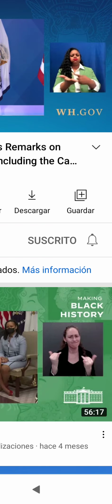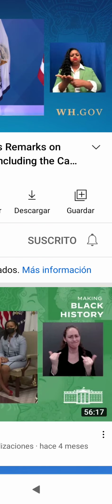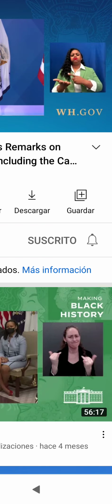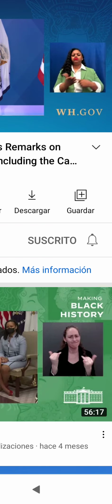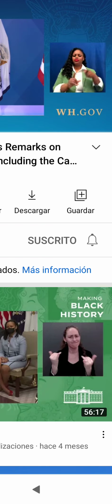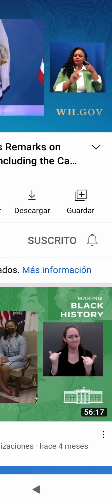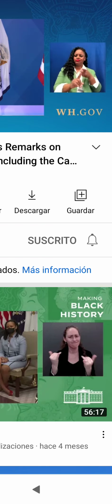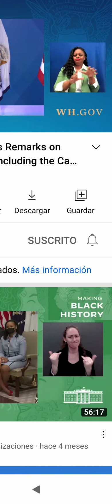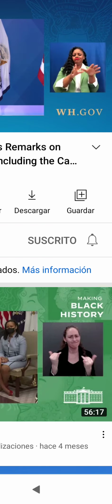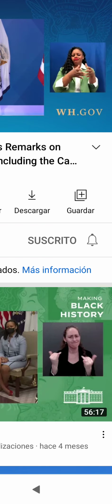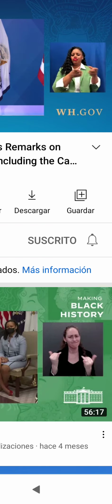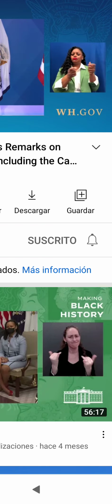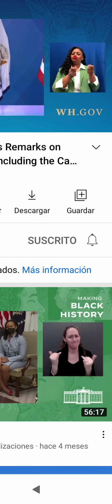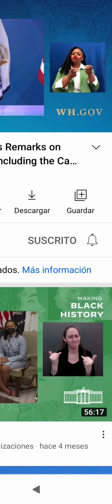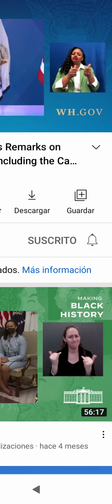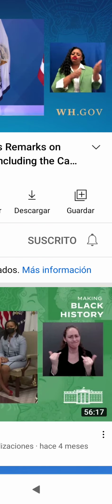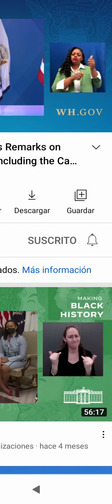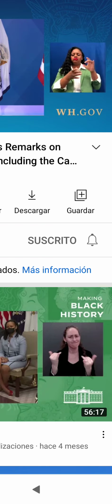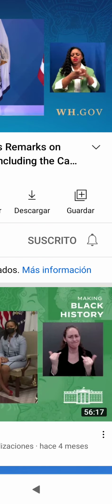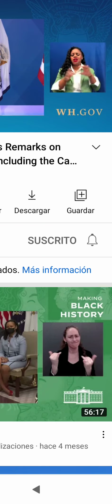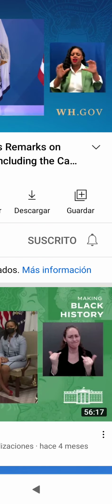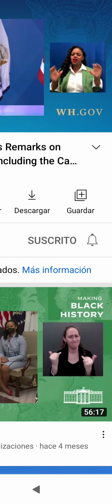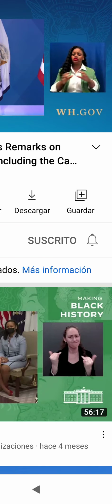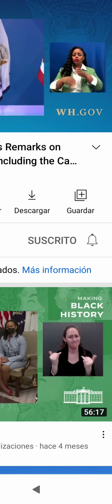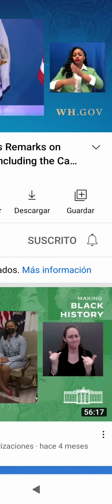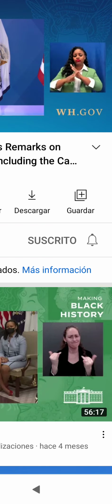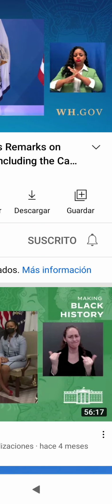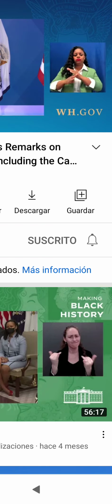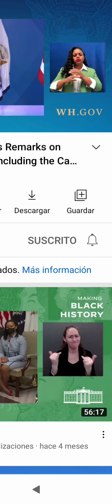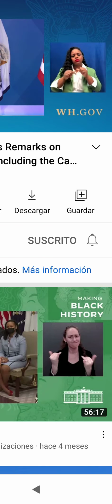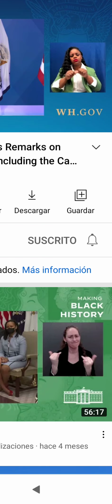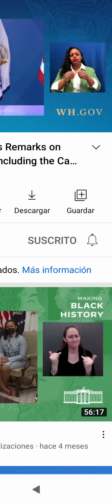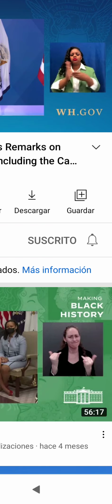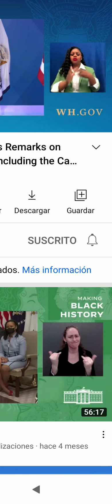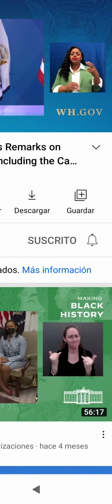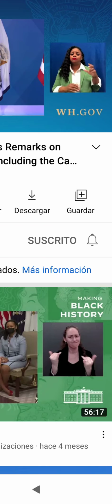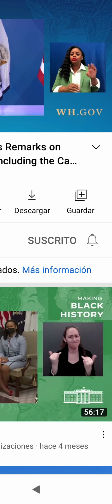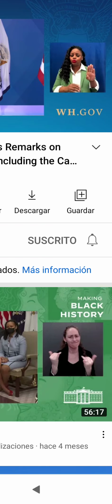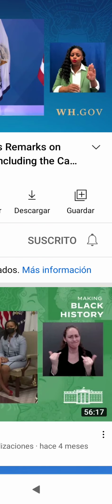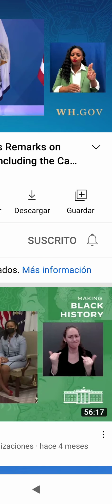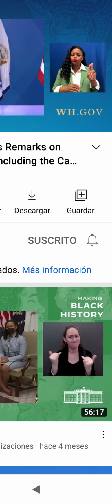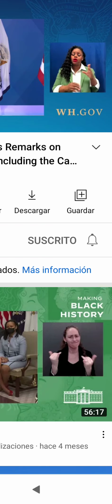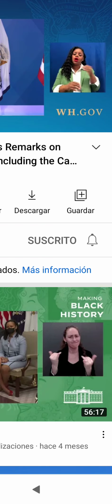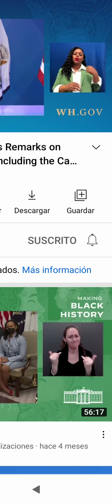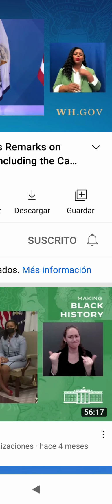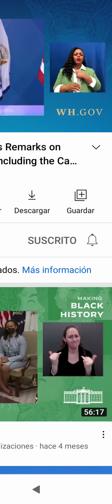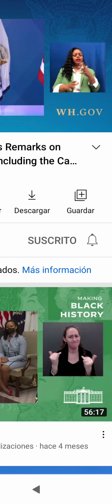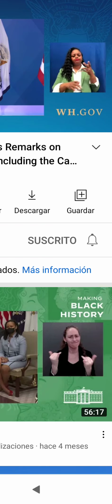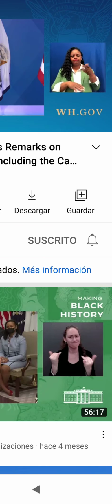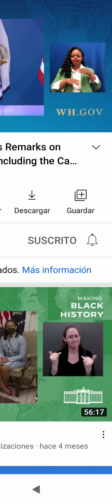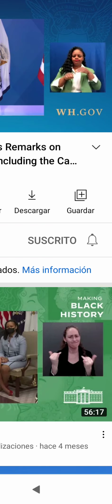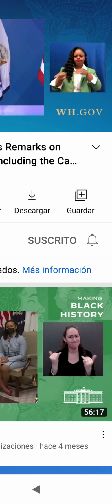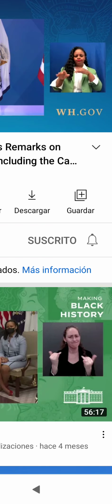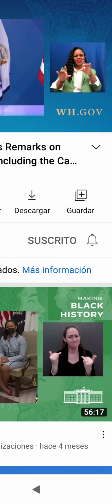action to defend threats against HBCUs and to defeat forces of hatred in our nation.